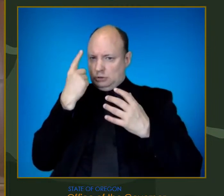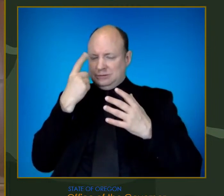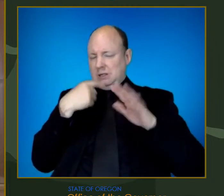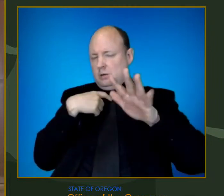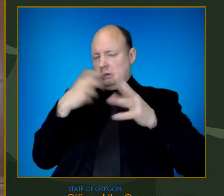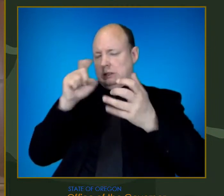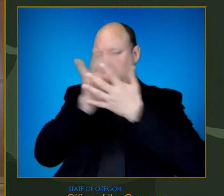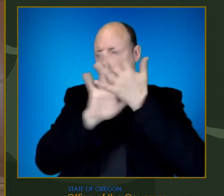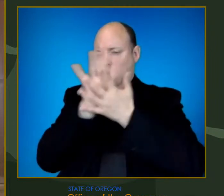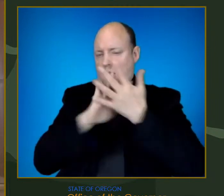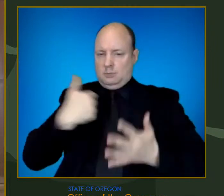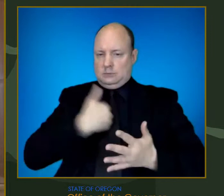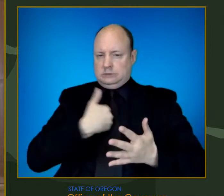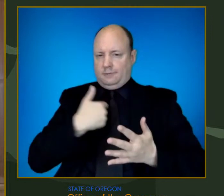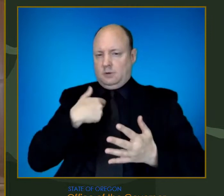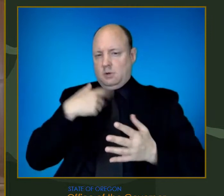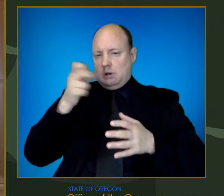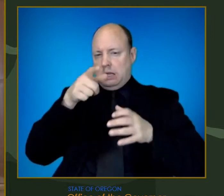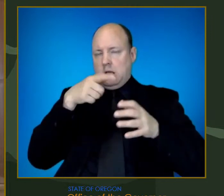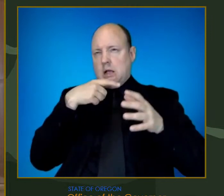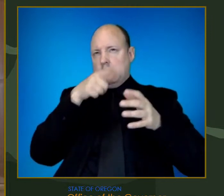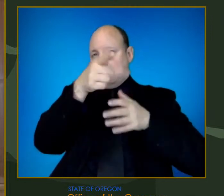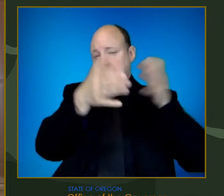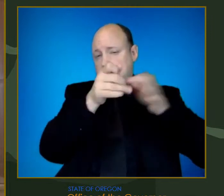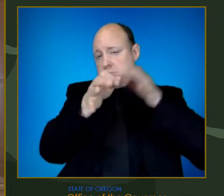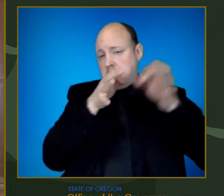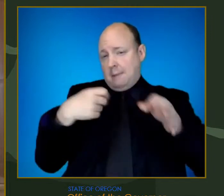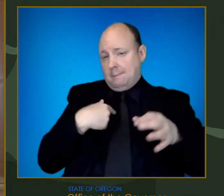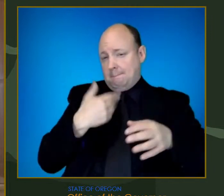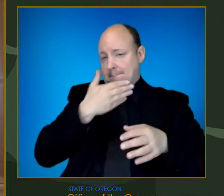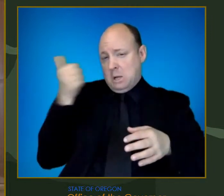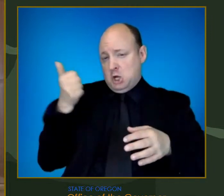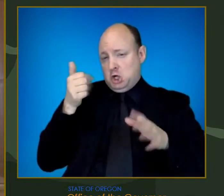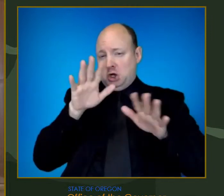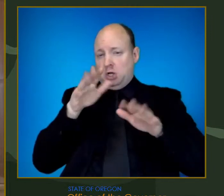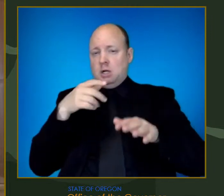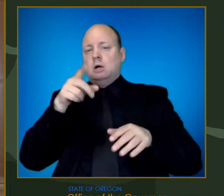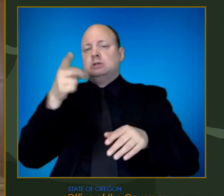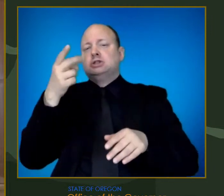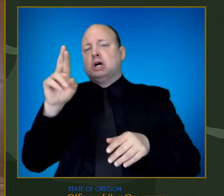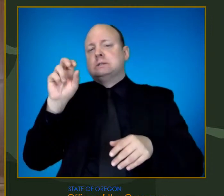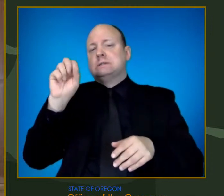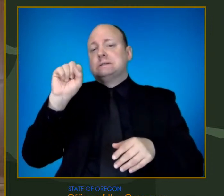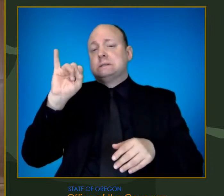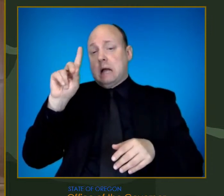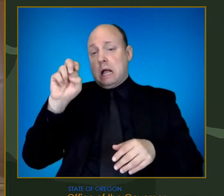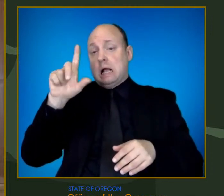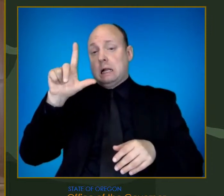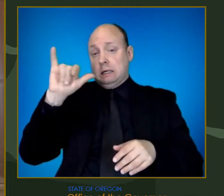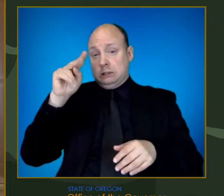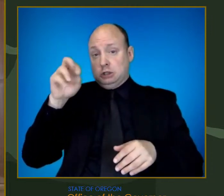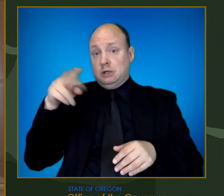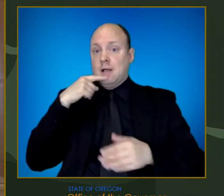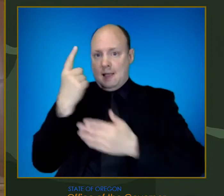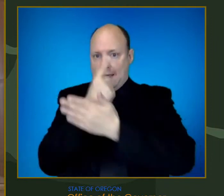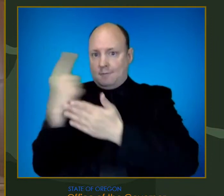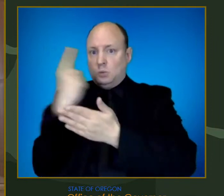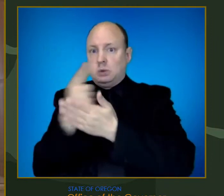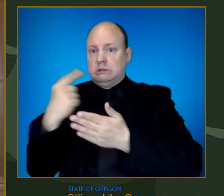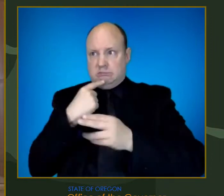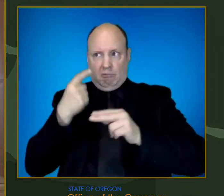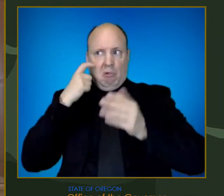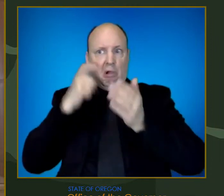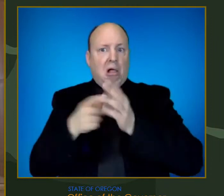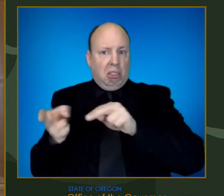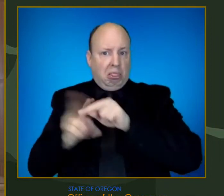can explain. We heard Dr. Seidlinger talk about the huge week-to-week increases in Oregon. The New York Times is reporting, even though